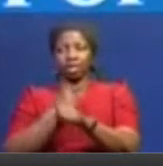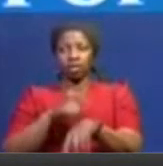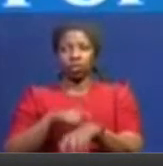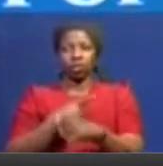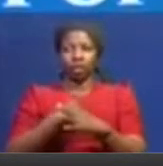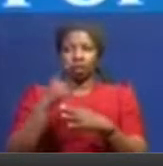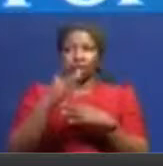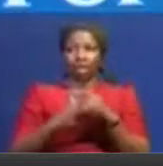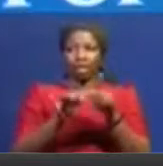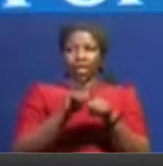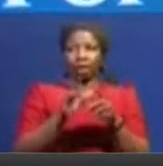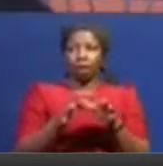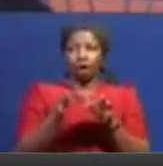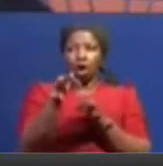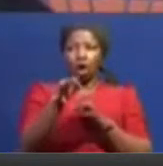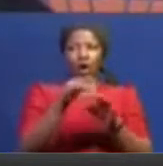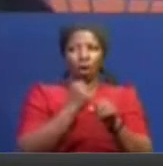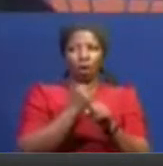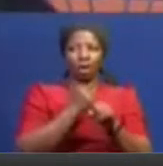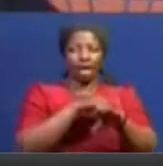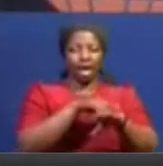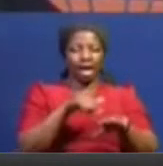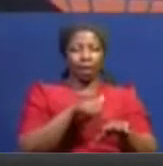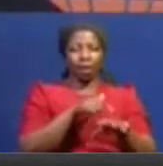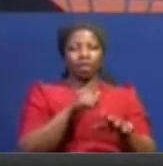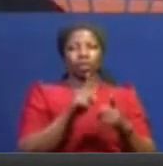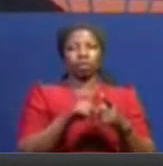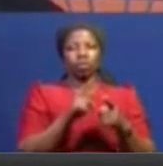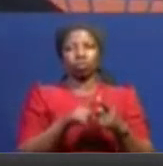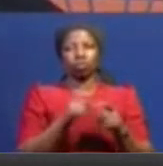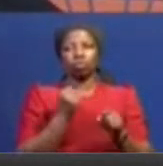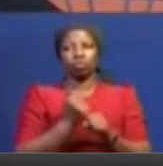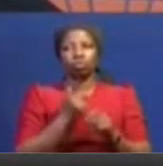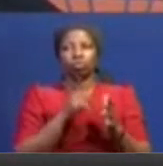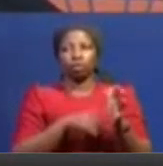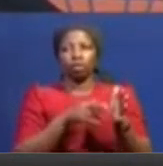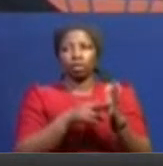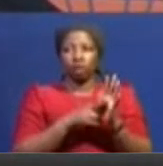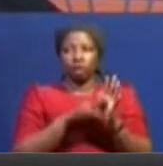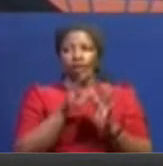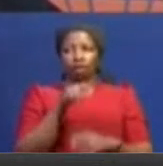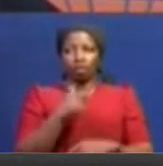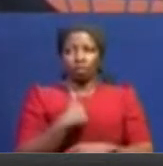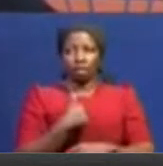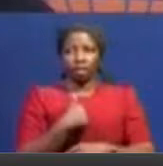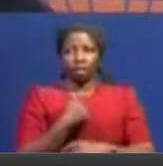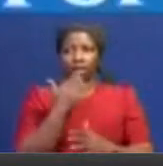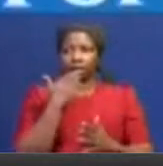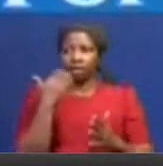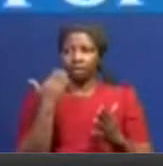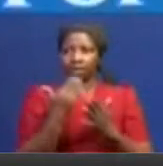working hours, just to be able to deliver what is required of me. Thank you, Chair.